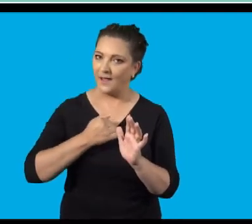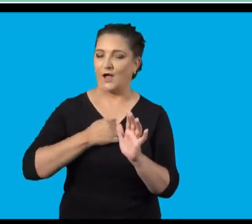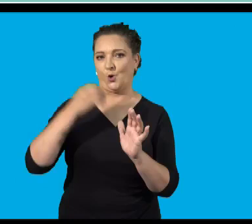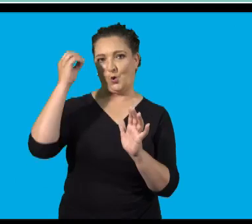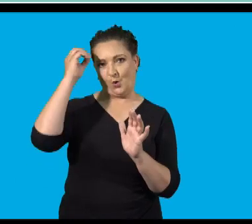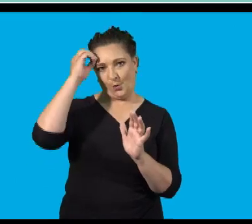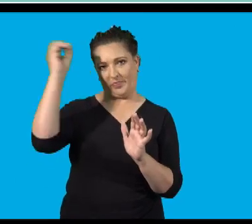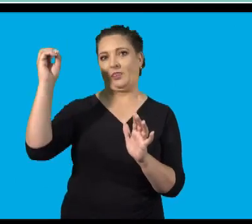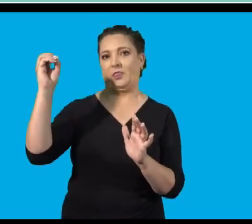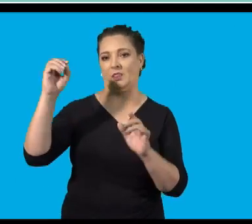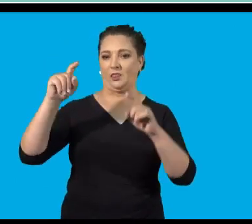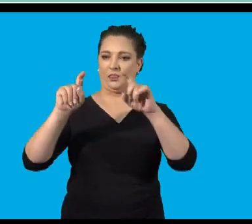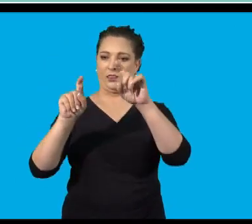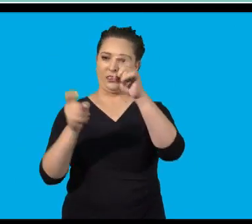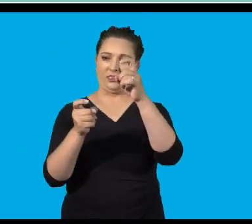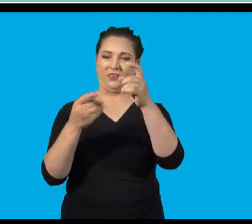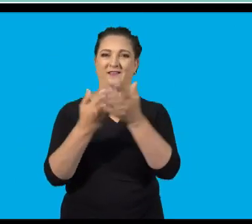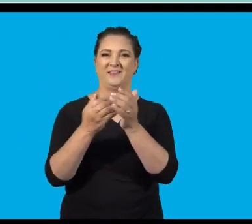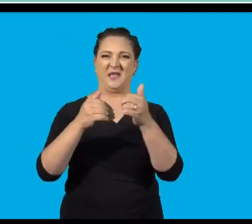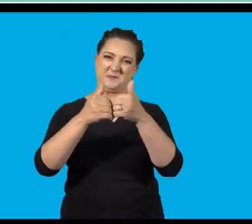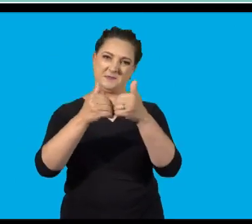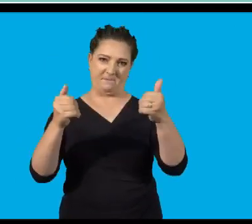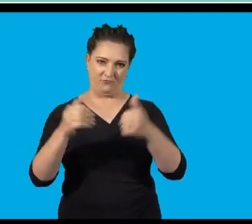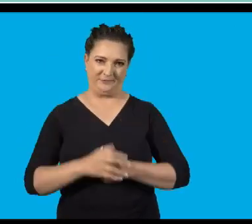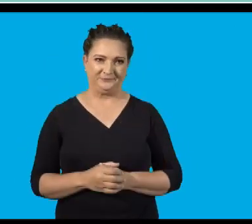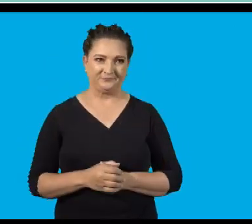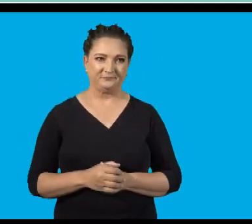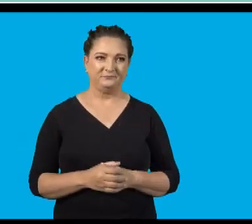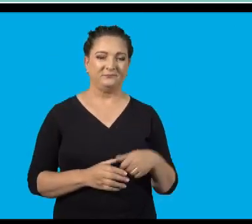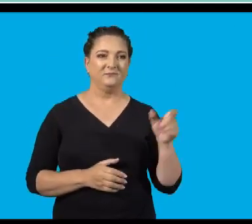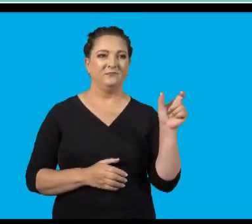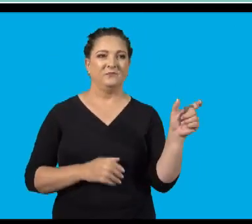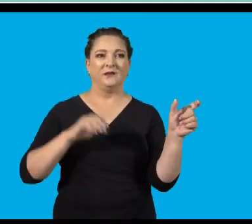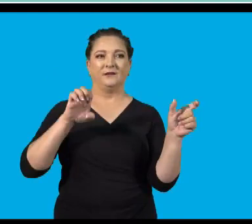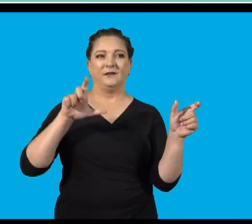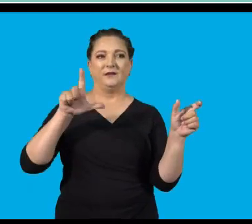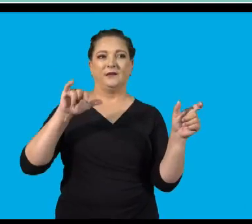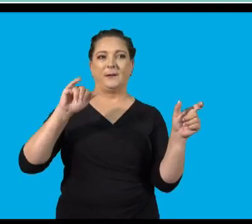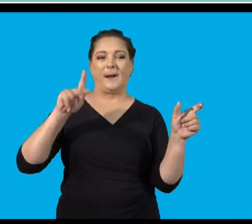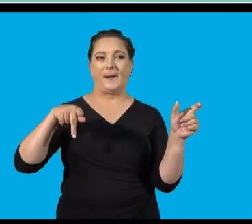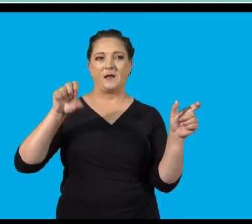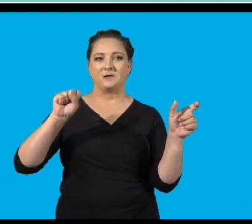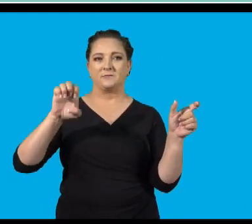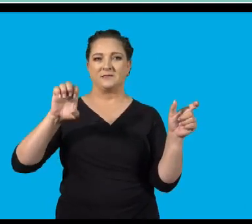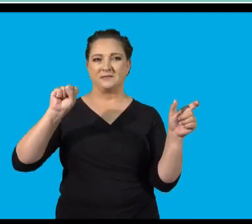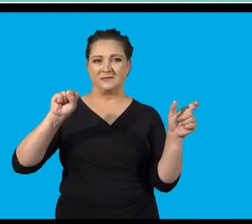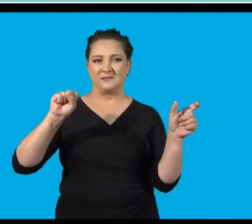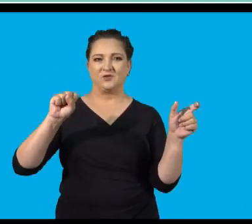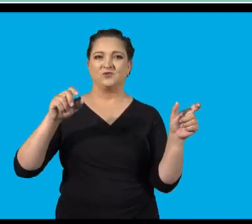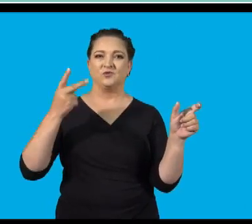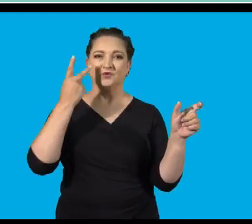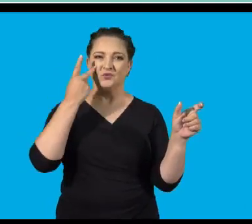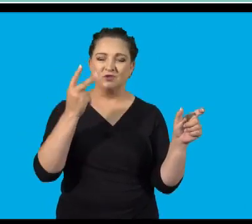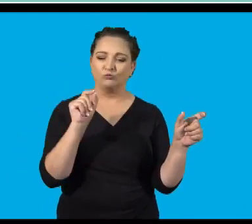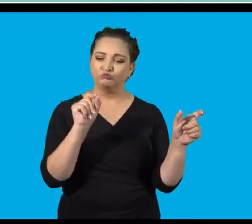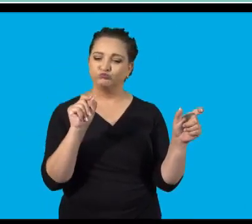is the additional part or the part that needs to be separated. Okay. Ellipsis is used to indicate